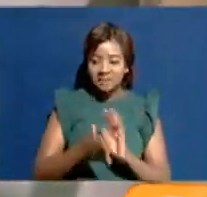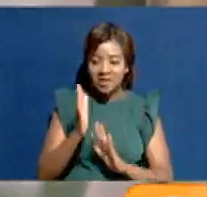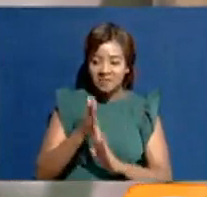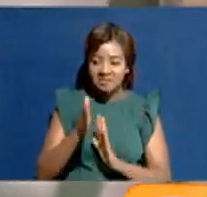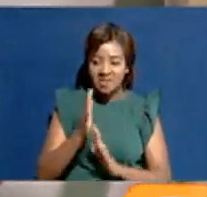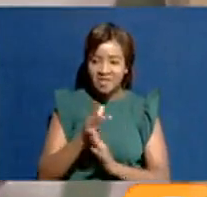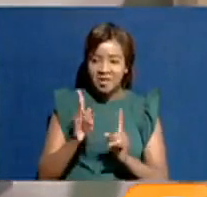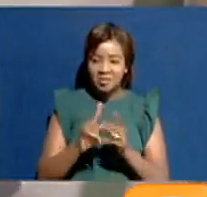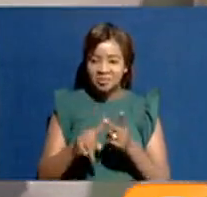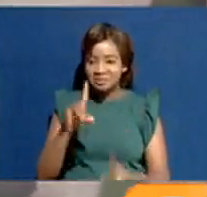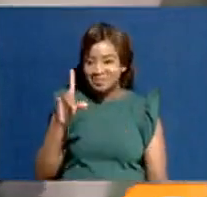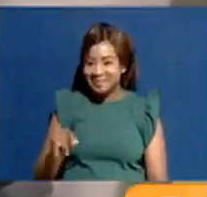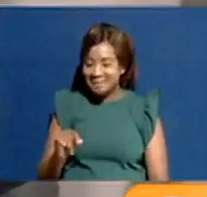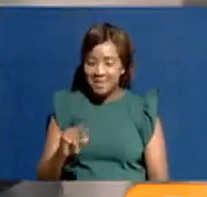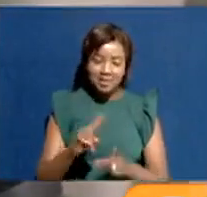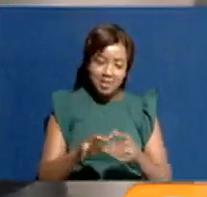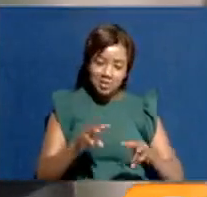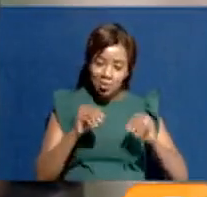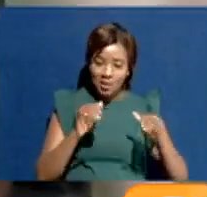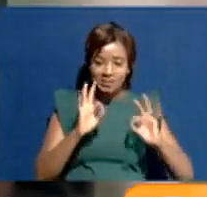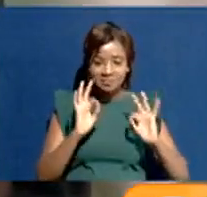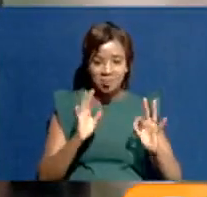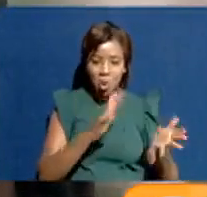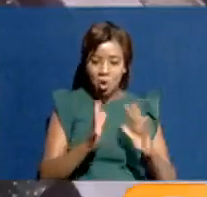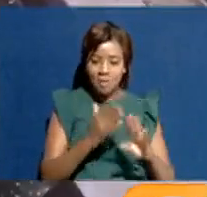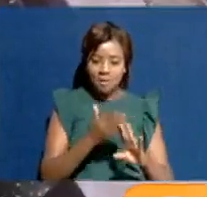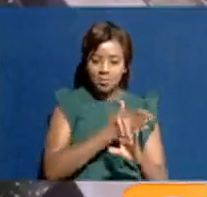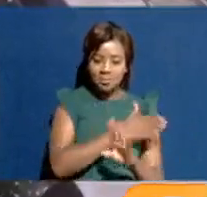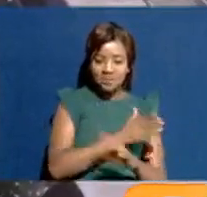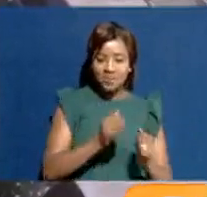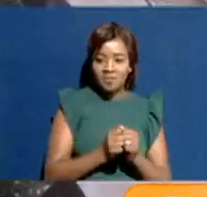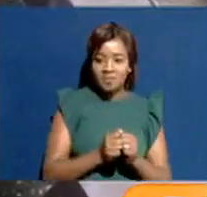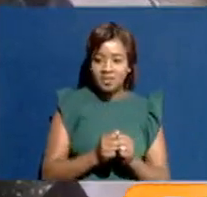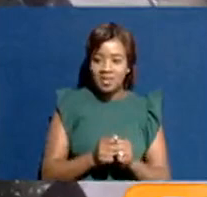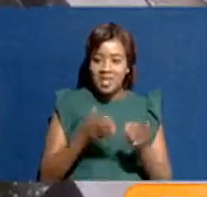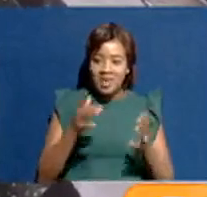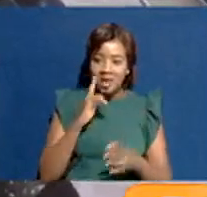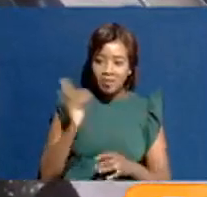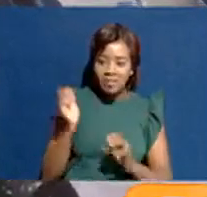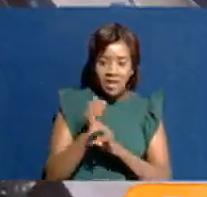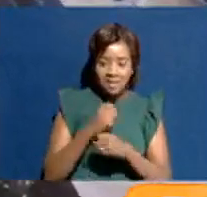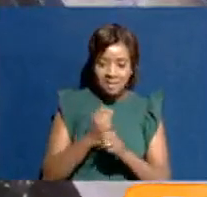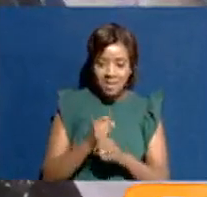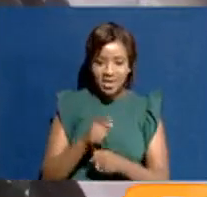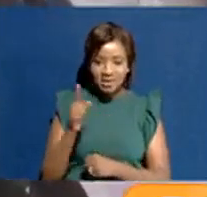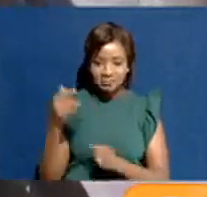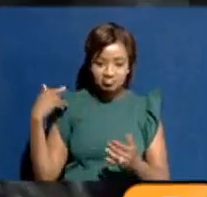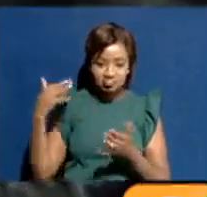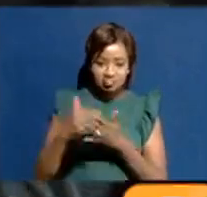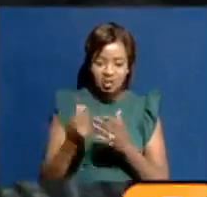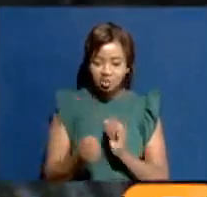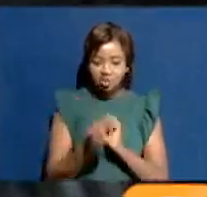and they are cheaper and more effective compared to the traditional ones. So far, they have manufactured prostheses for 12